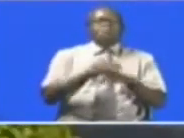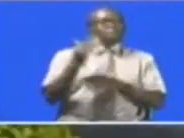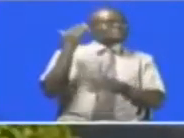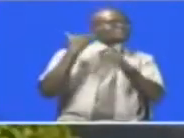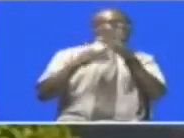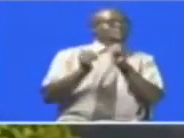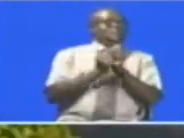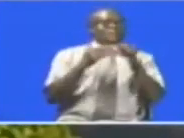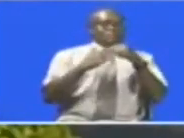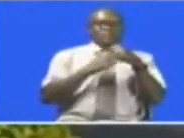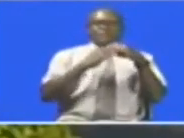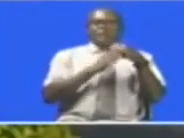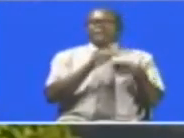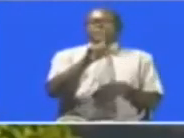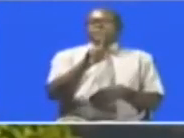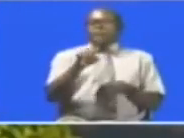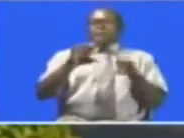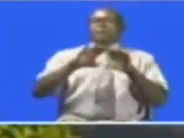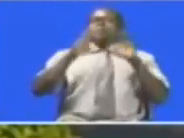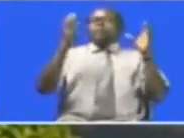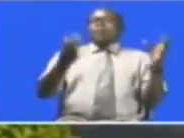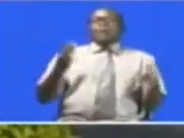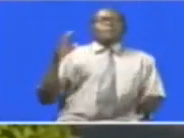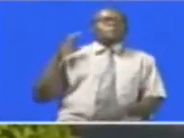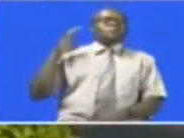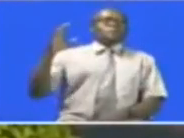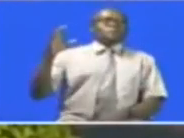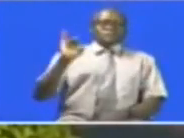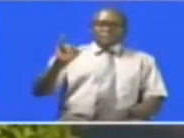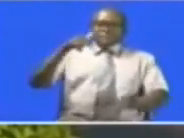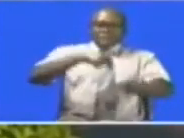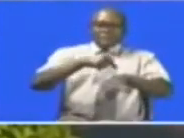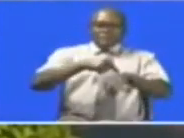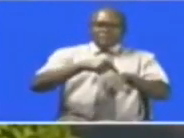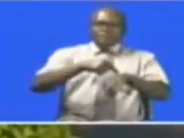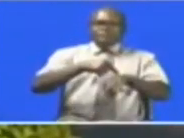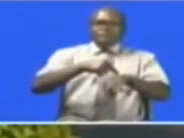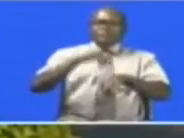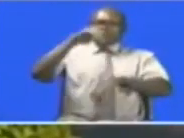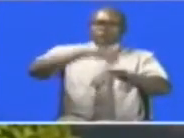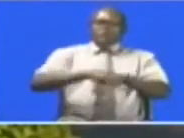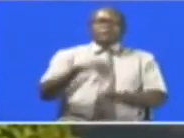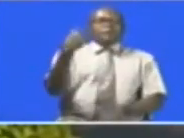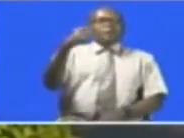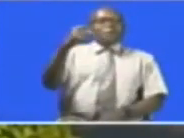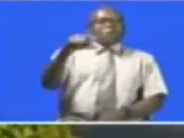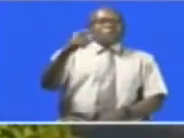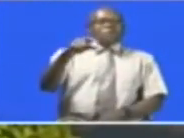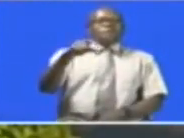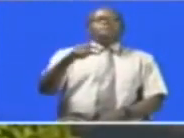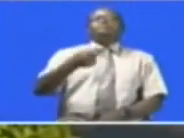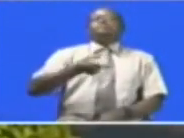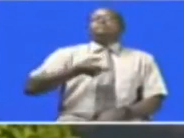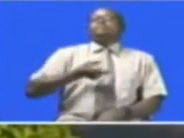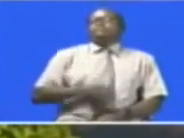way back to 1991, the World Championships, you know, and that is when you got the gold medal. Yes.